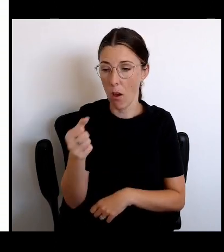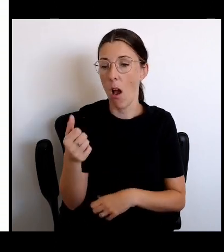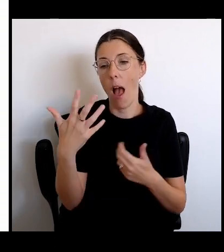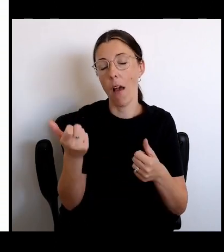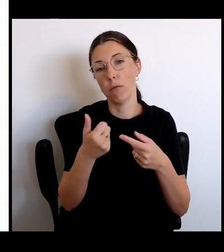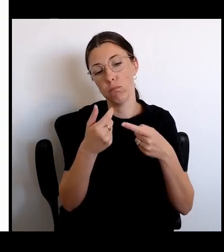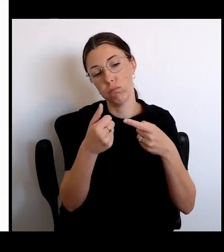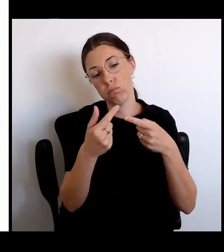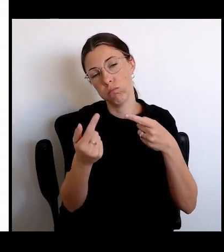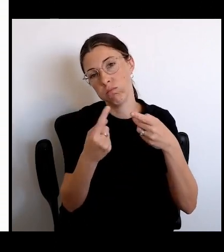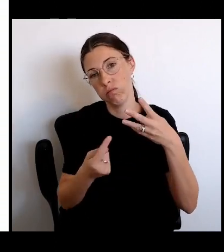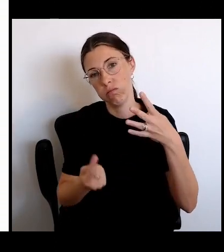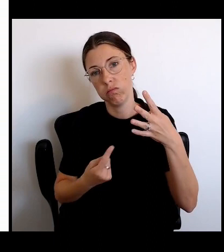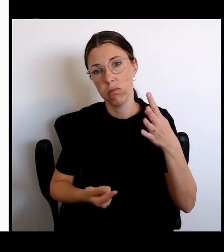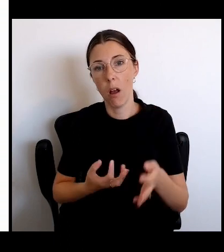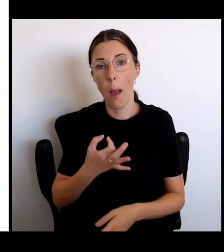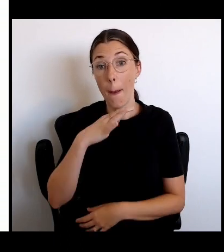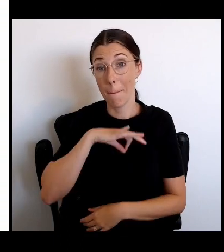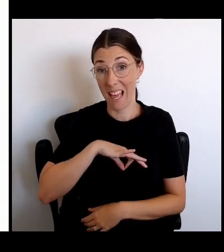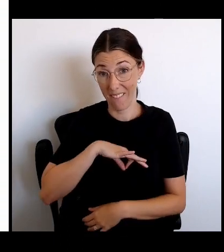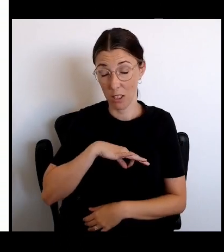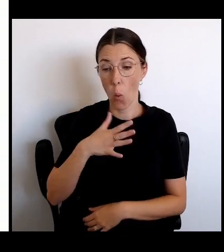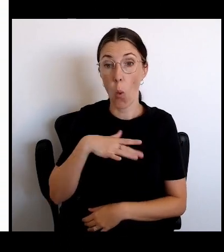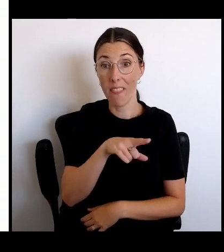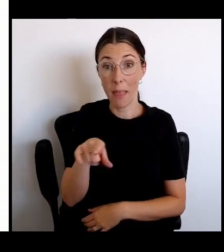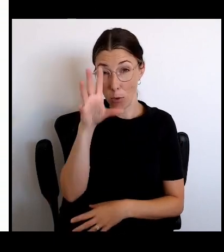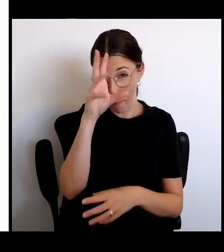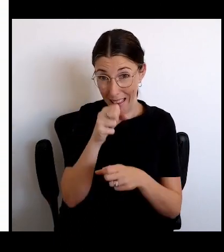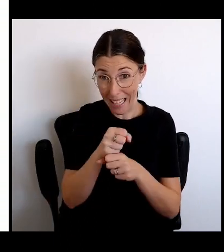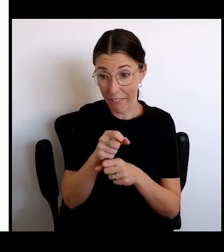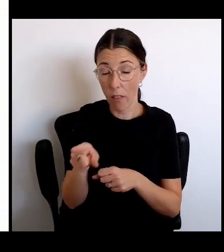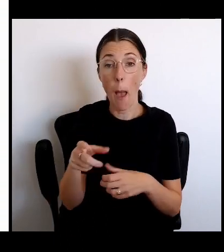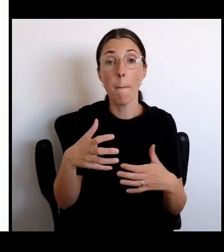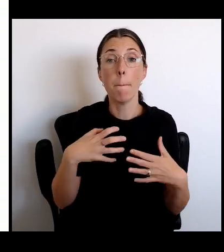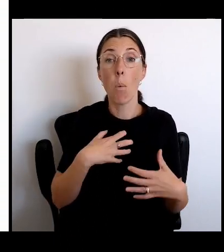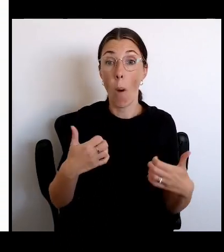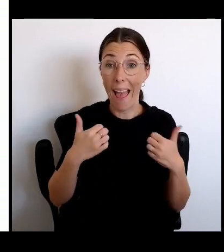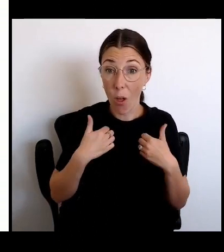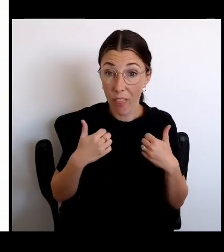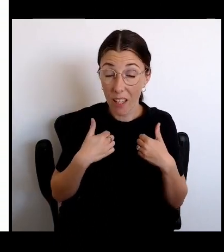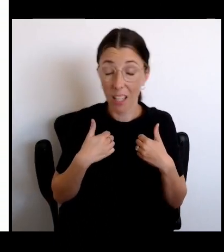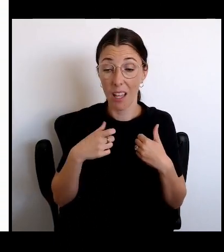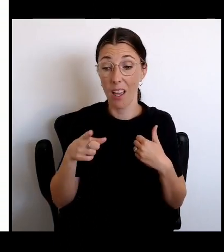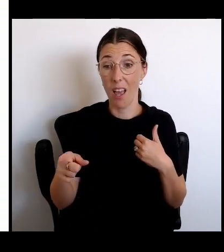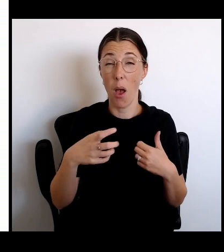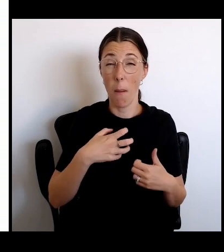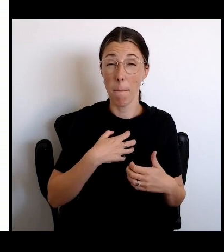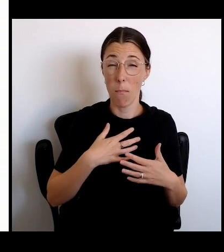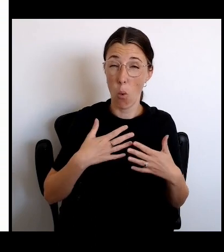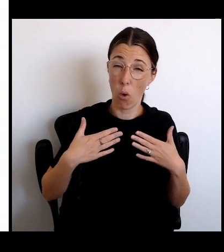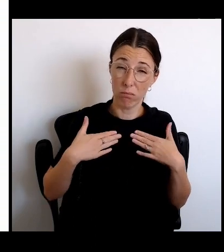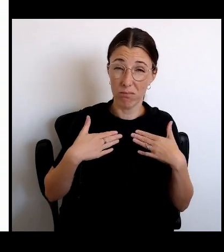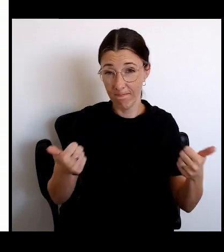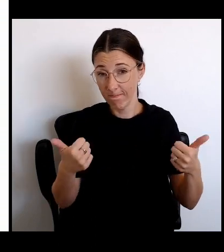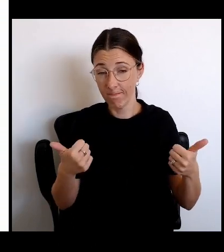are healthier, more fit, and are avoiding a whole lot of problems, the harms that we know, by choosing